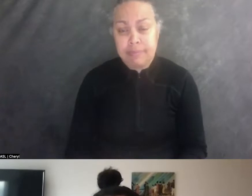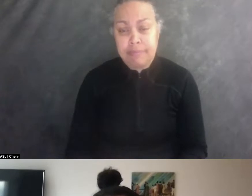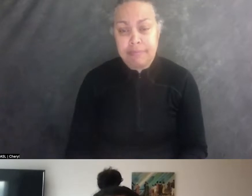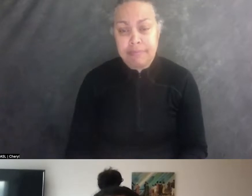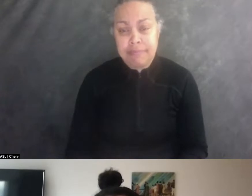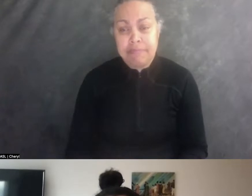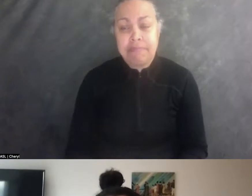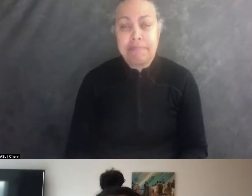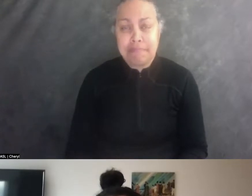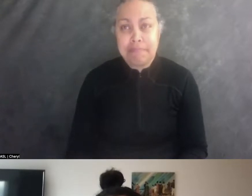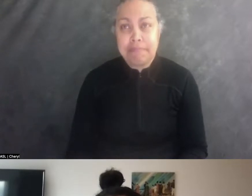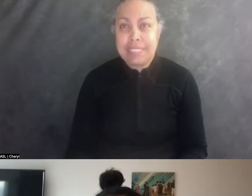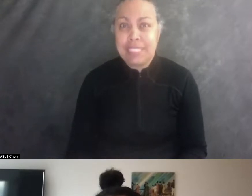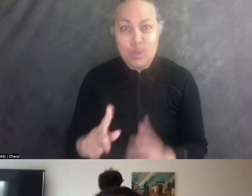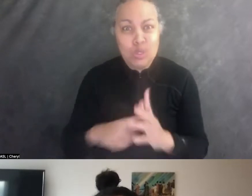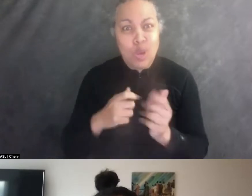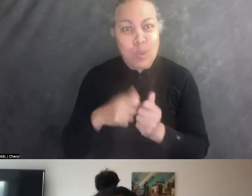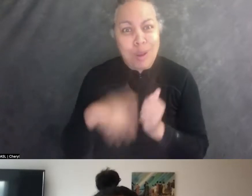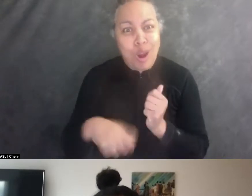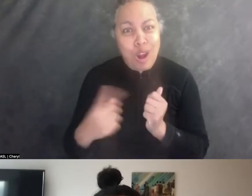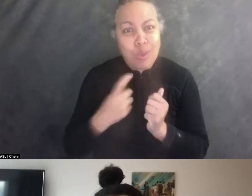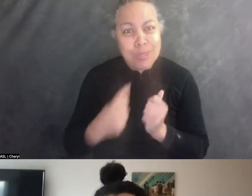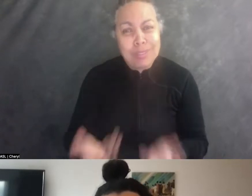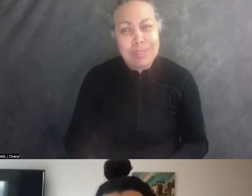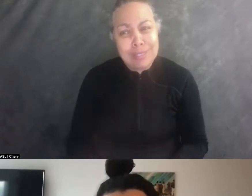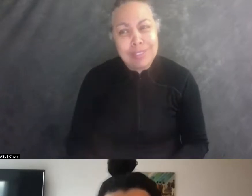You started with a really hard question.